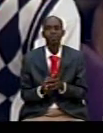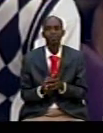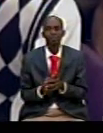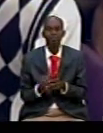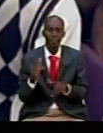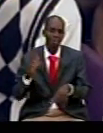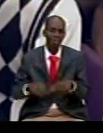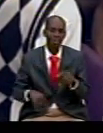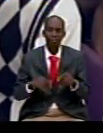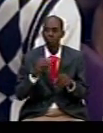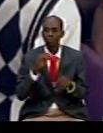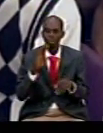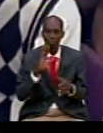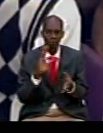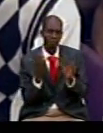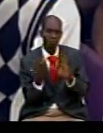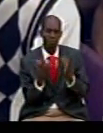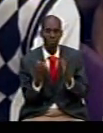Incomparable,